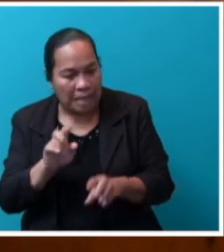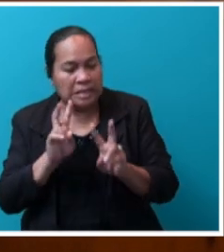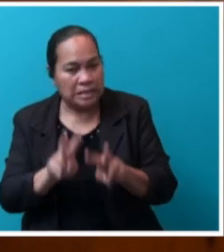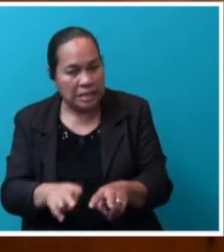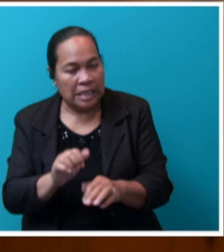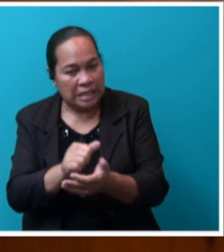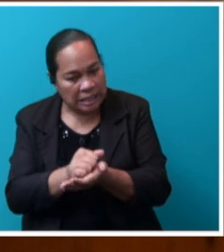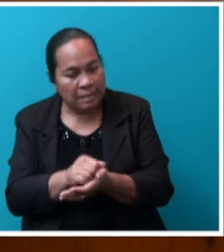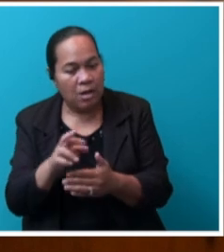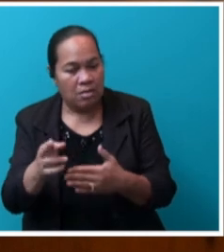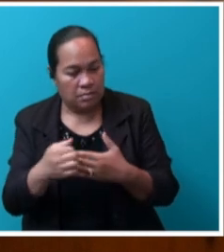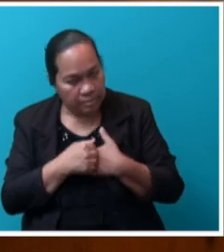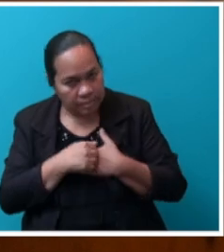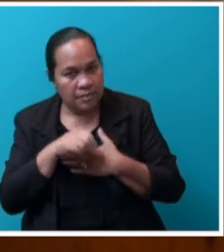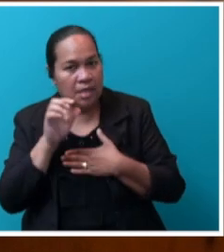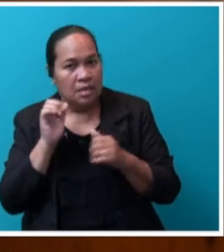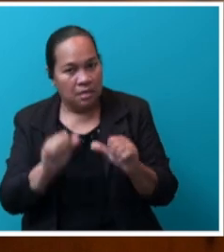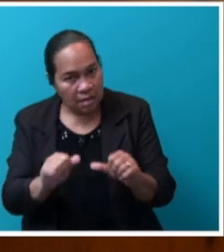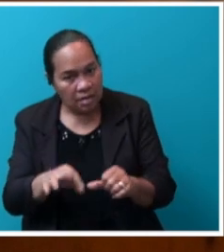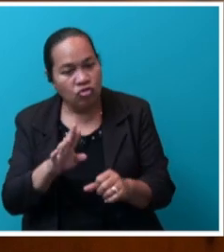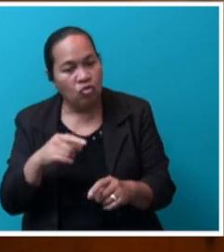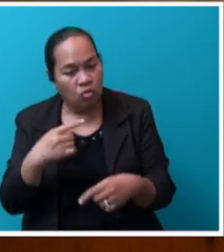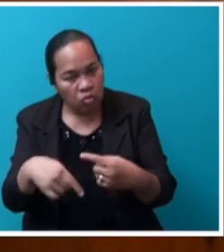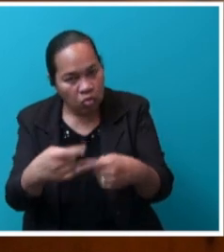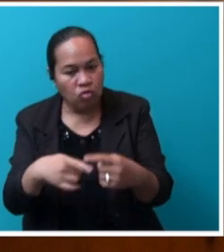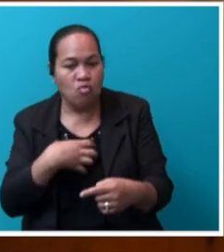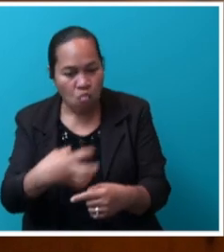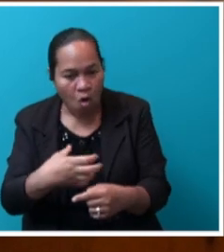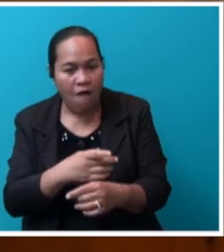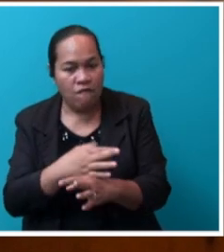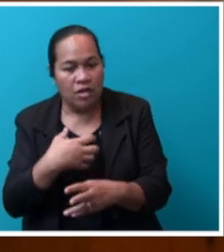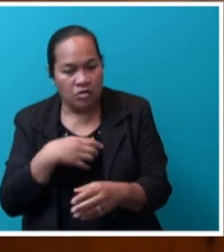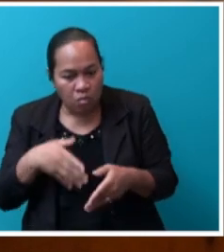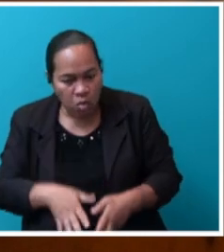encourage transparency and responsible management of fishing resources.